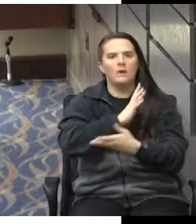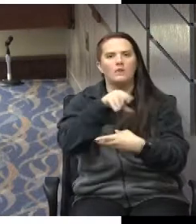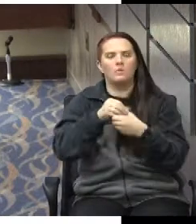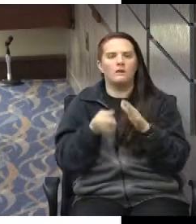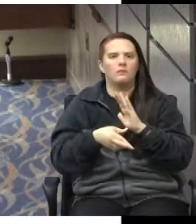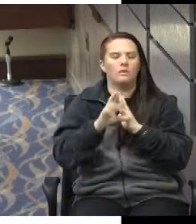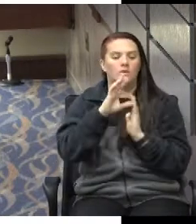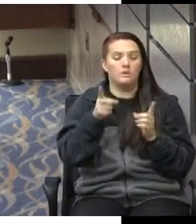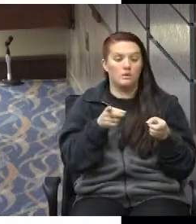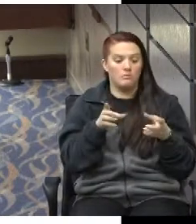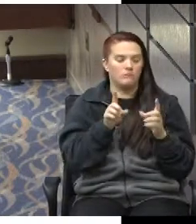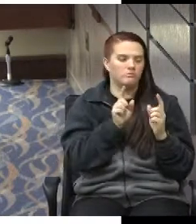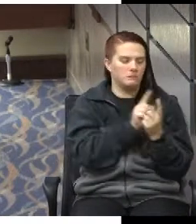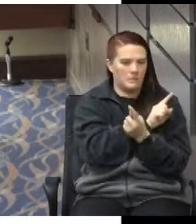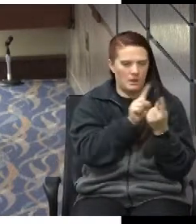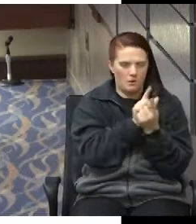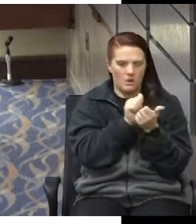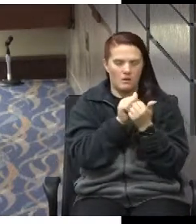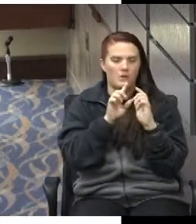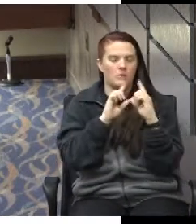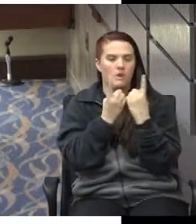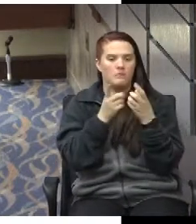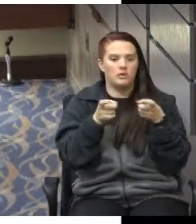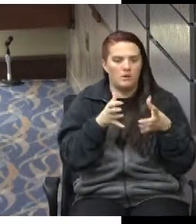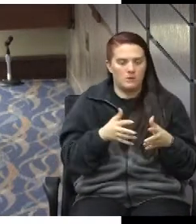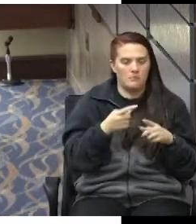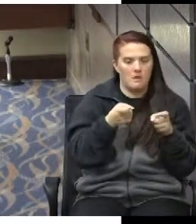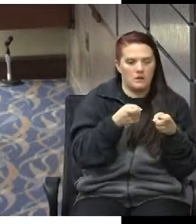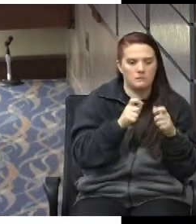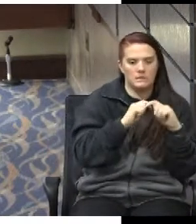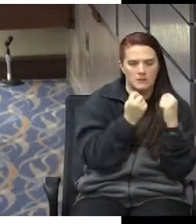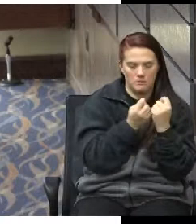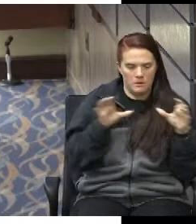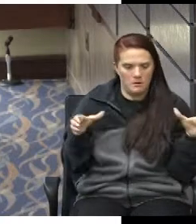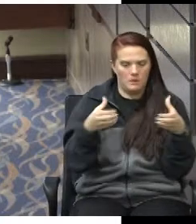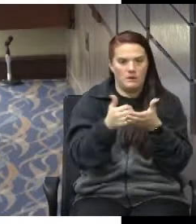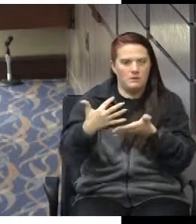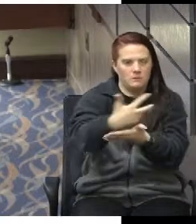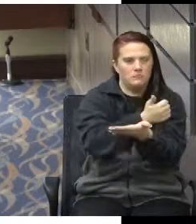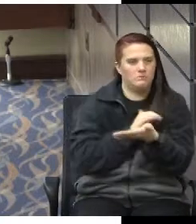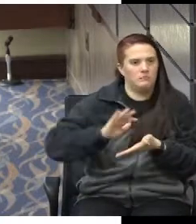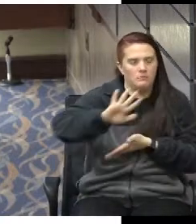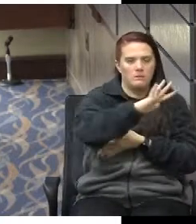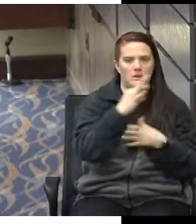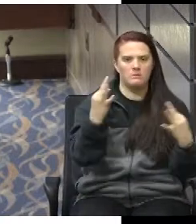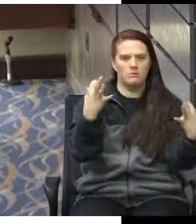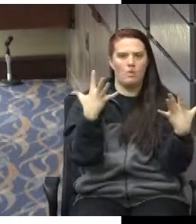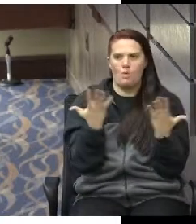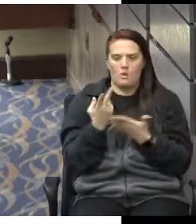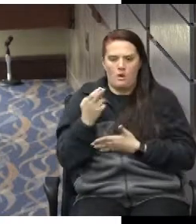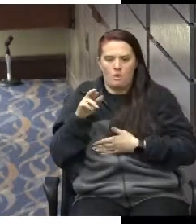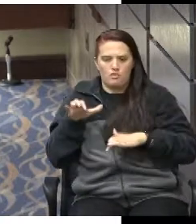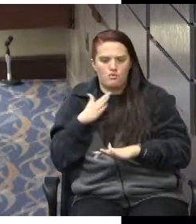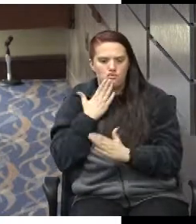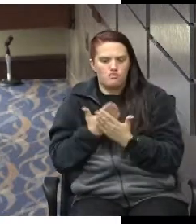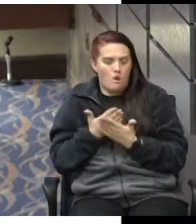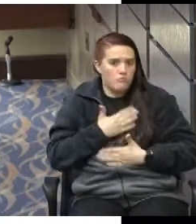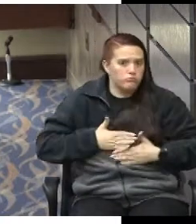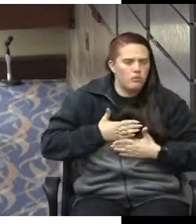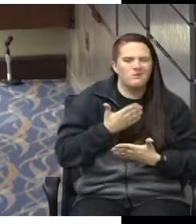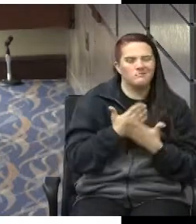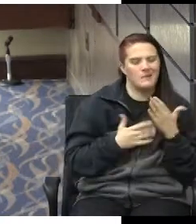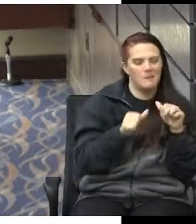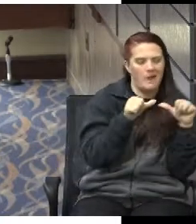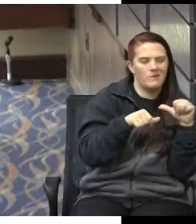with department directors and members of their management team and including select employees to gather their input to say, what's HR doing well that you're pleased with? What are some areas